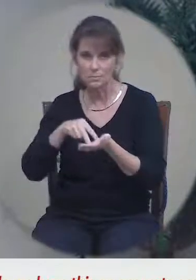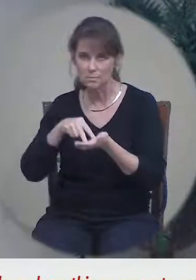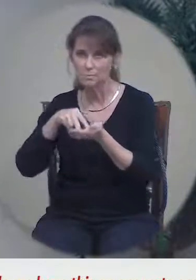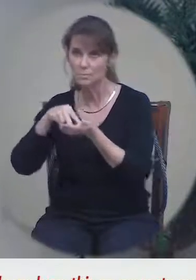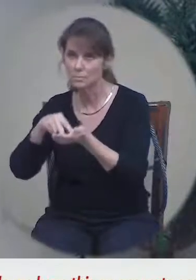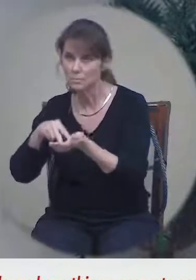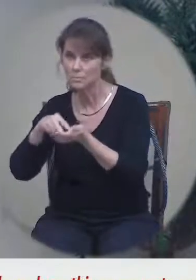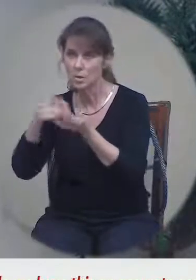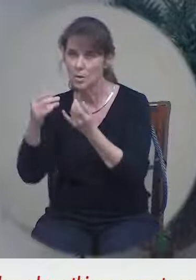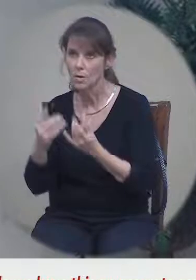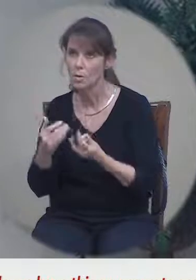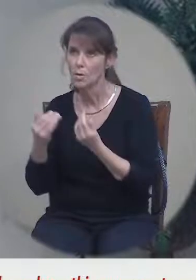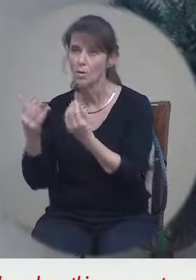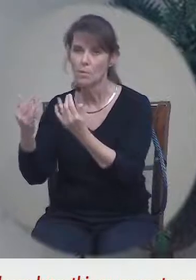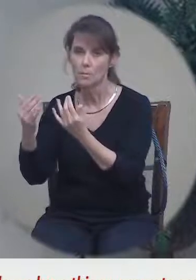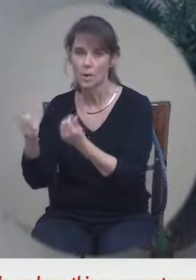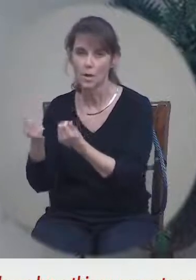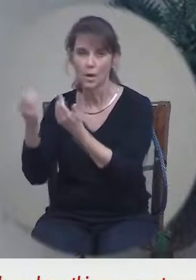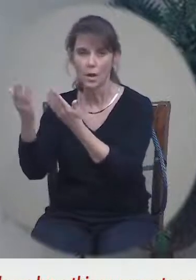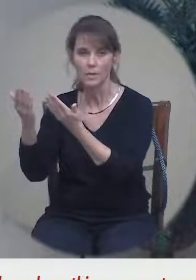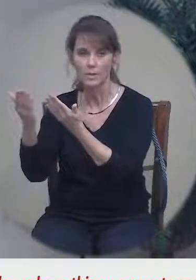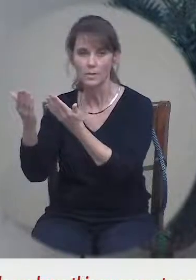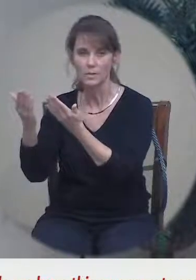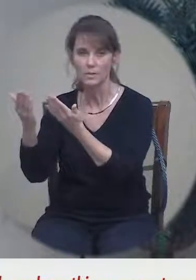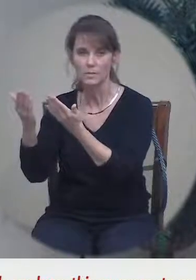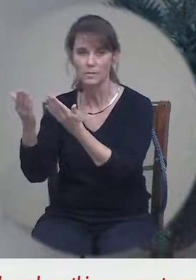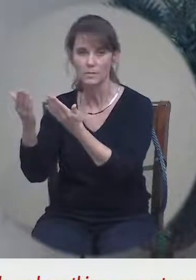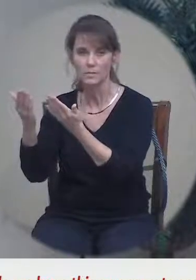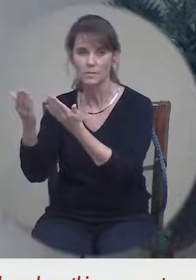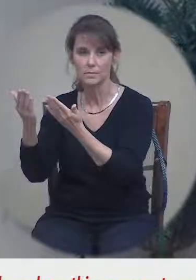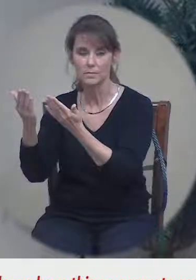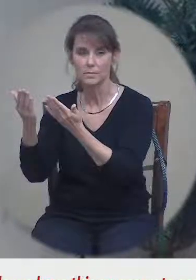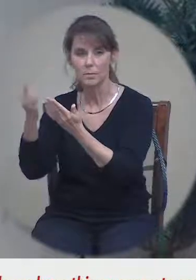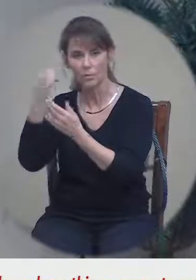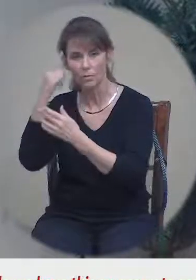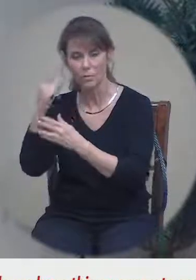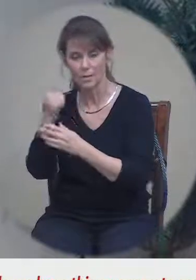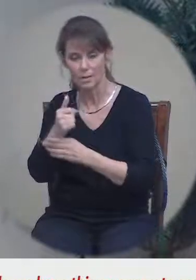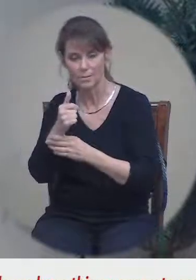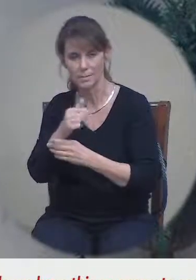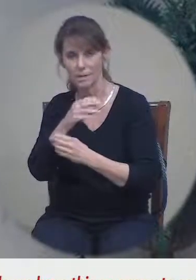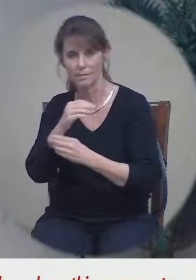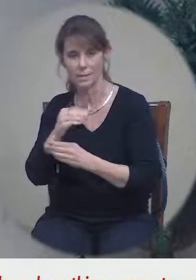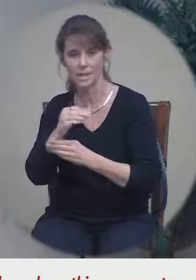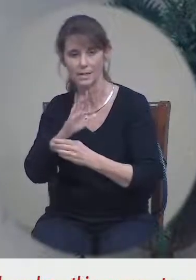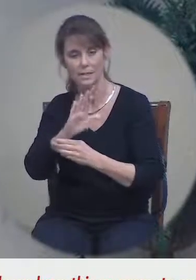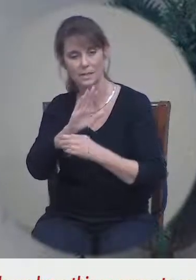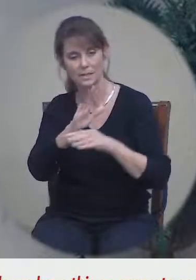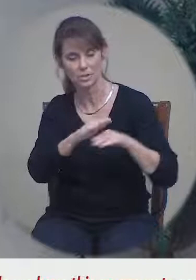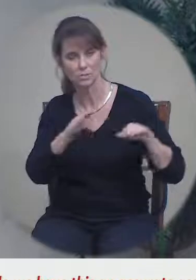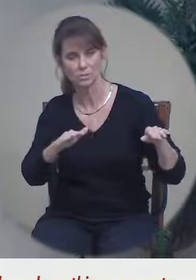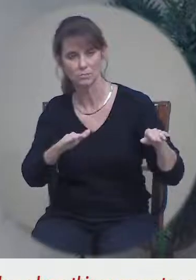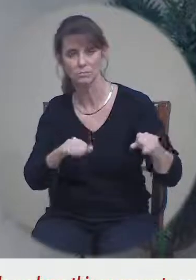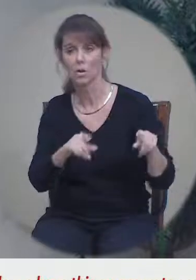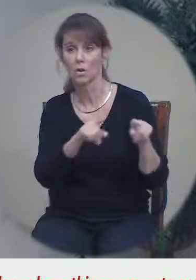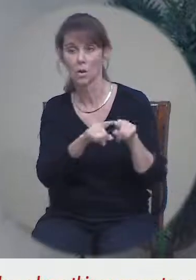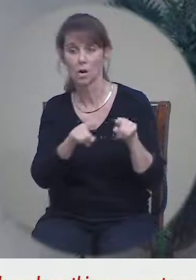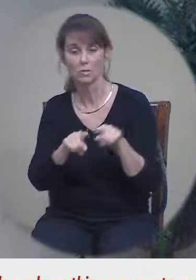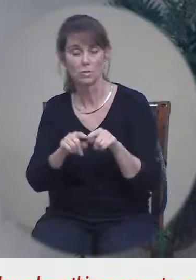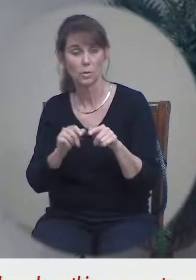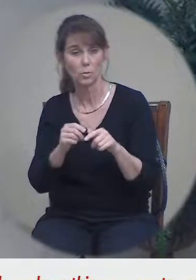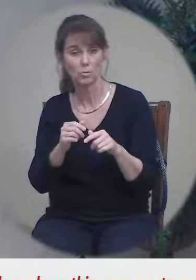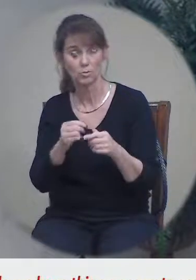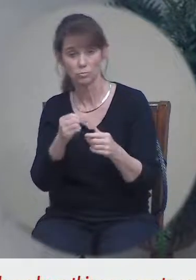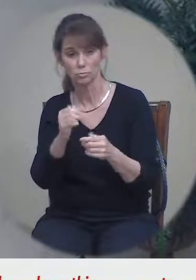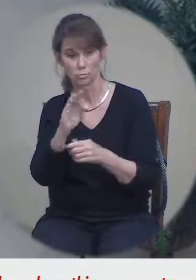But later on in the text, we're even given some more insight into how Job spent his money, his time, and give us an assessment